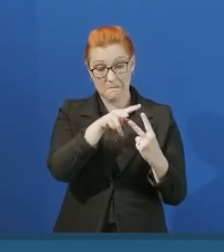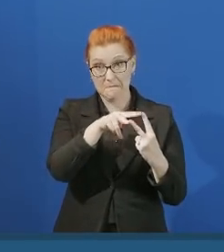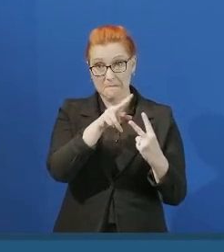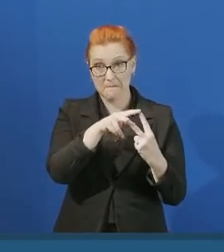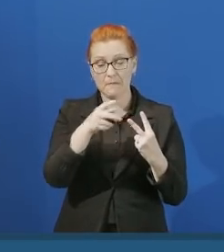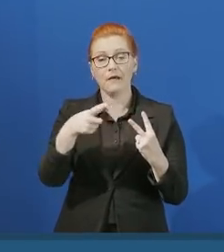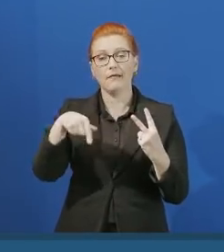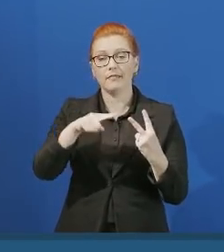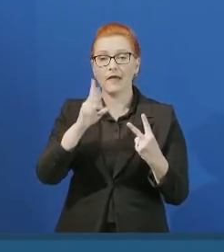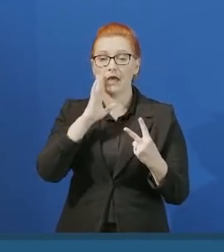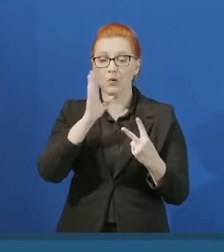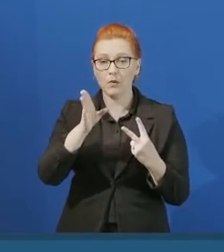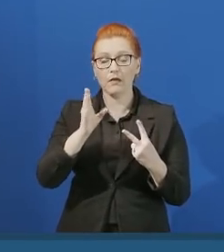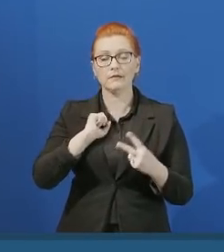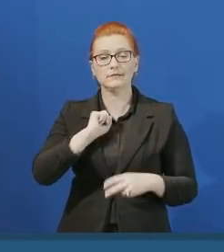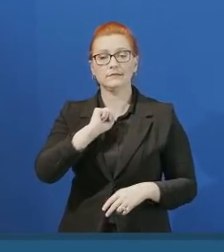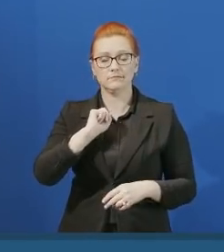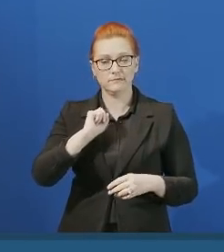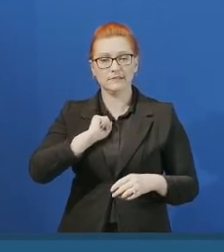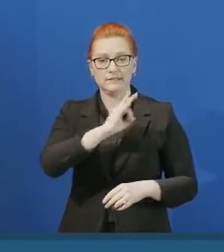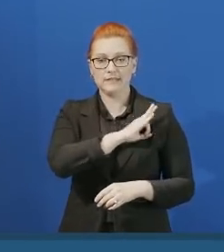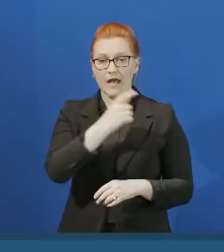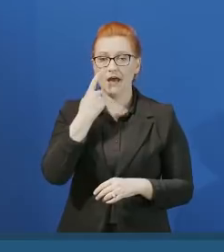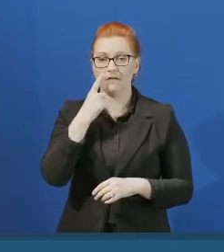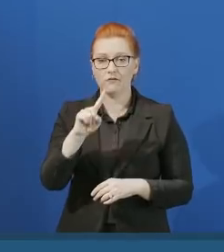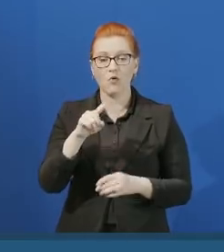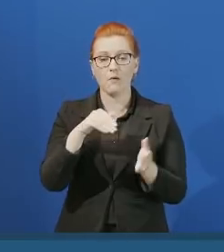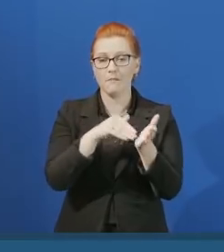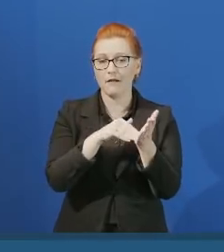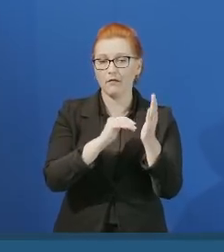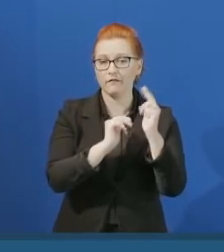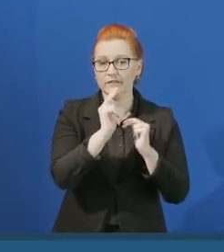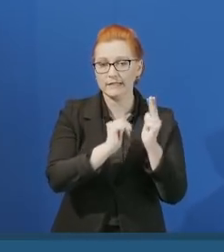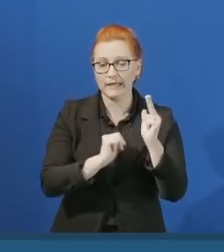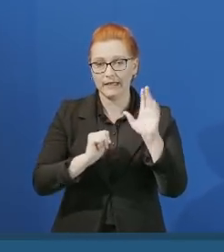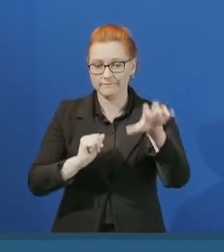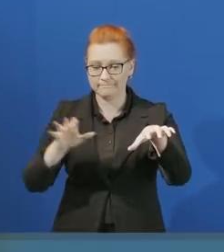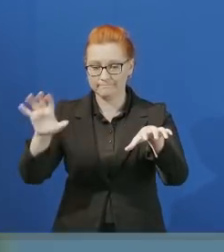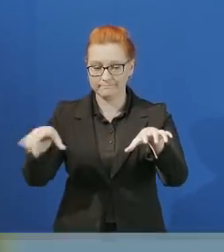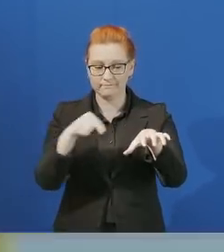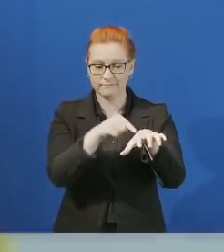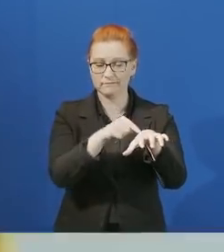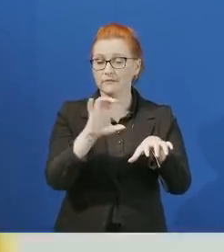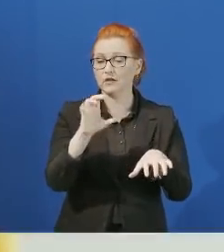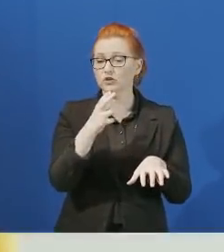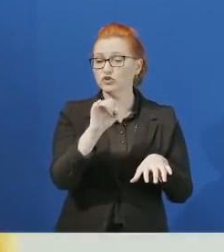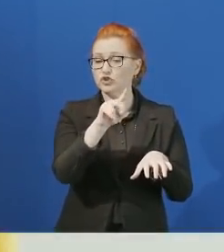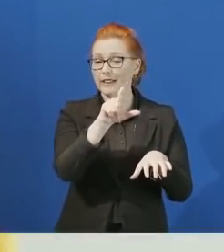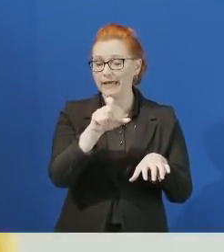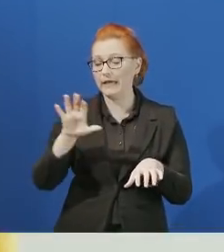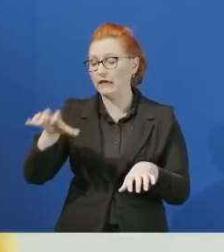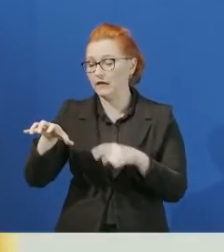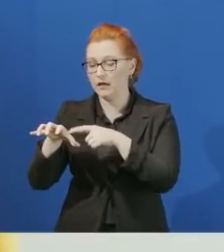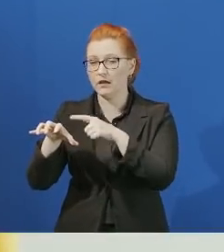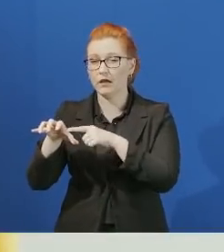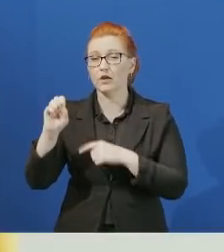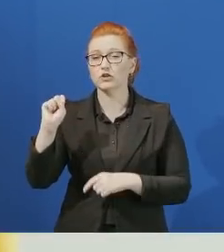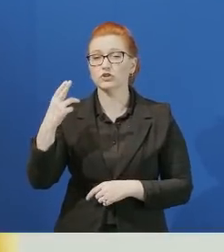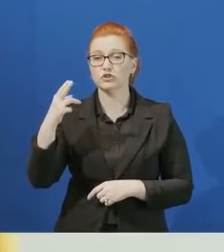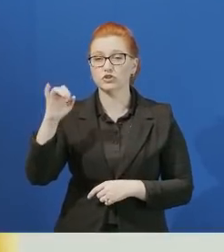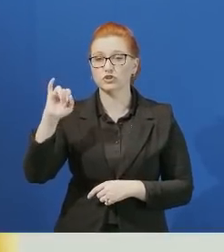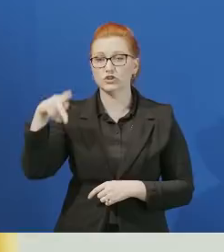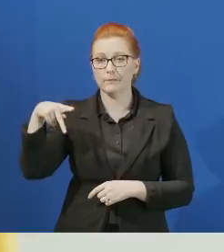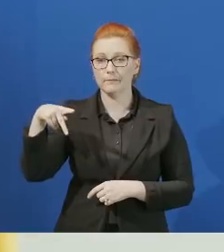sites facilities in Chinle and Shiprock. The staffs arrived early, so we were able to get them integrated in